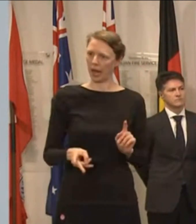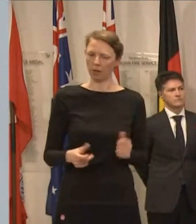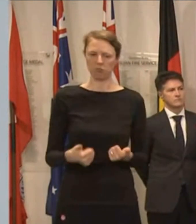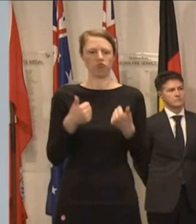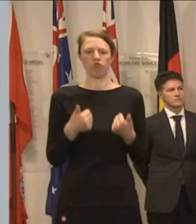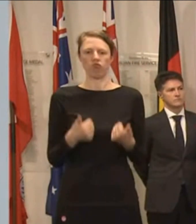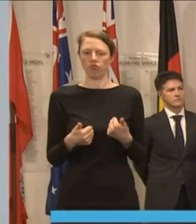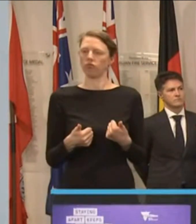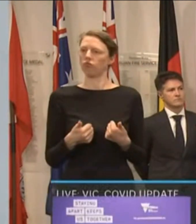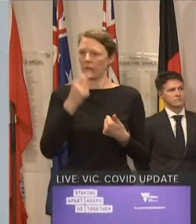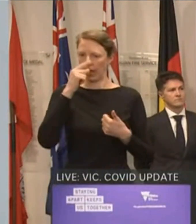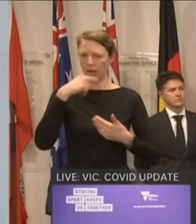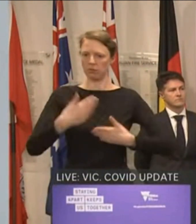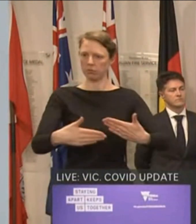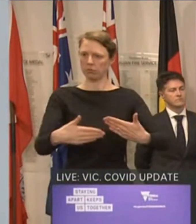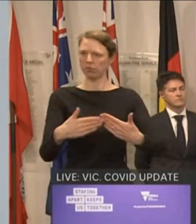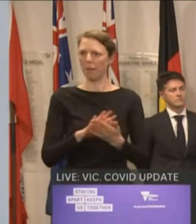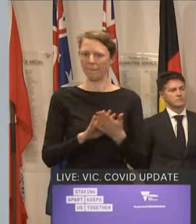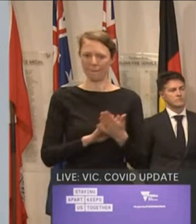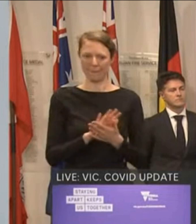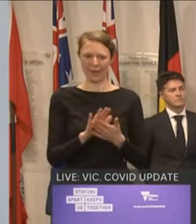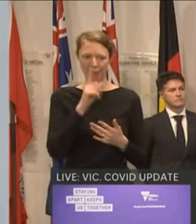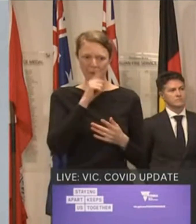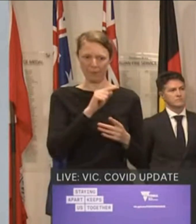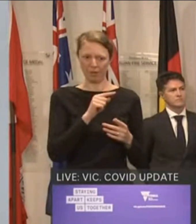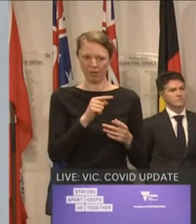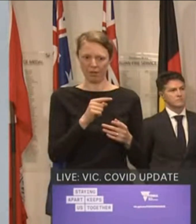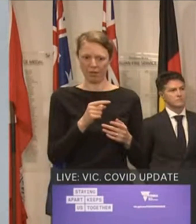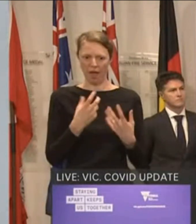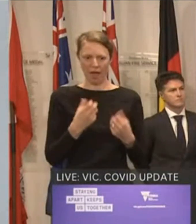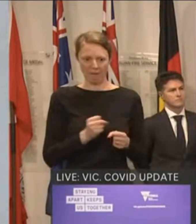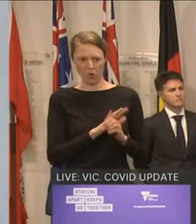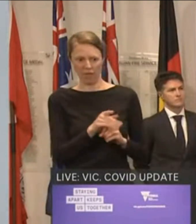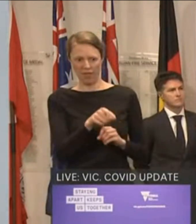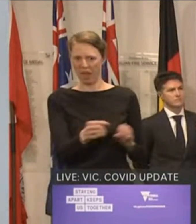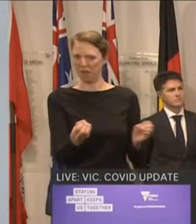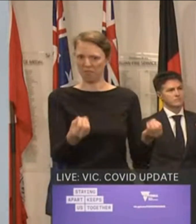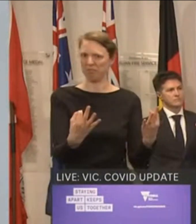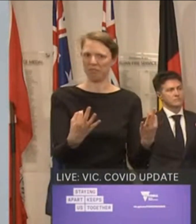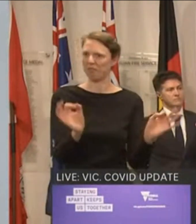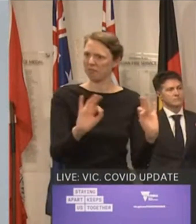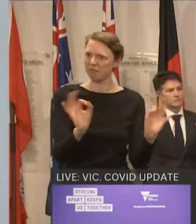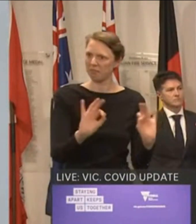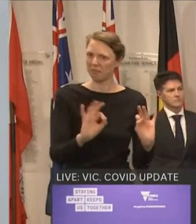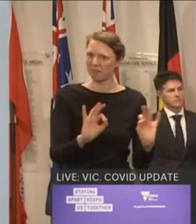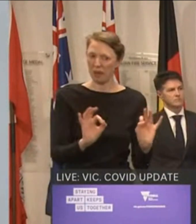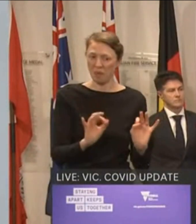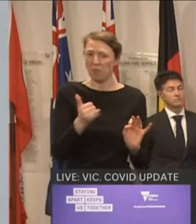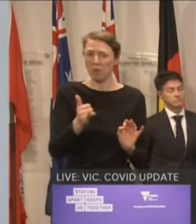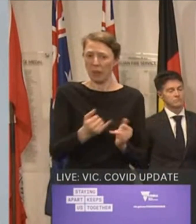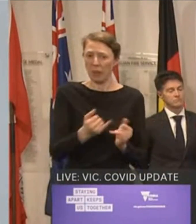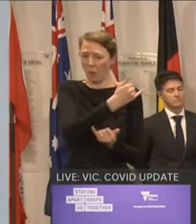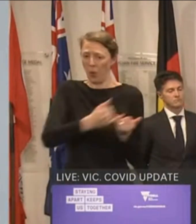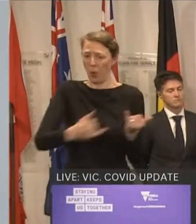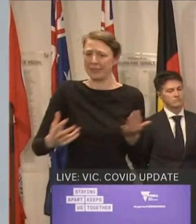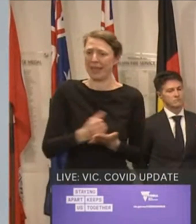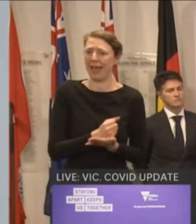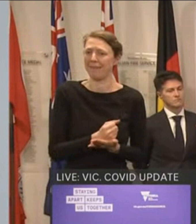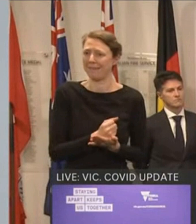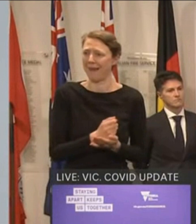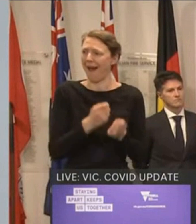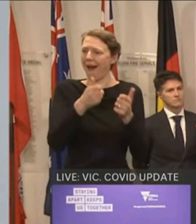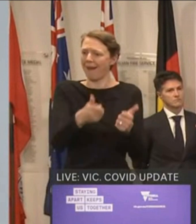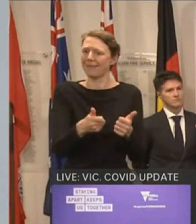I presume that there's communication to these. My advice, and I've just been briefed very quickly before coming in here, and I'd be happy